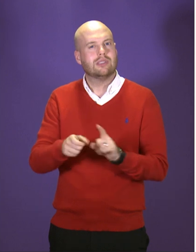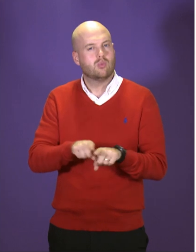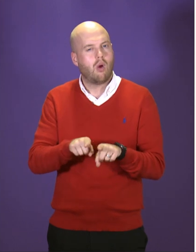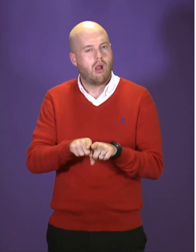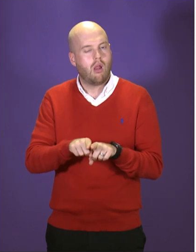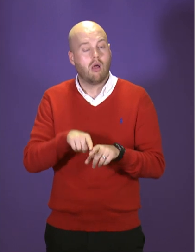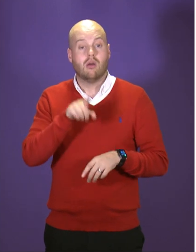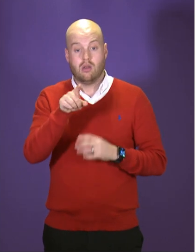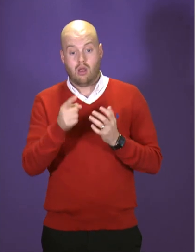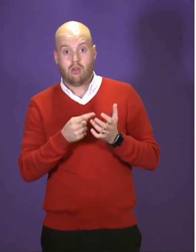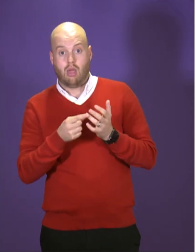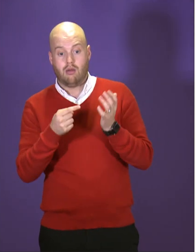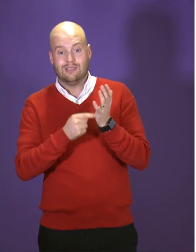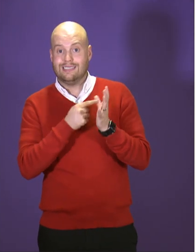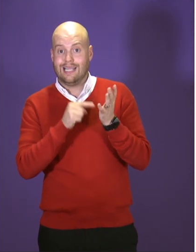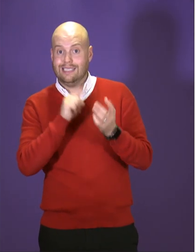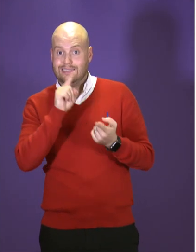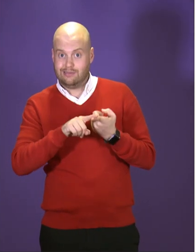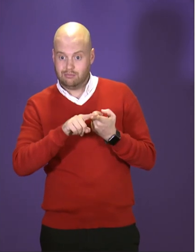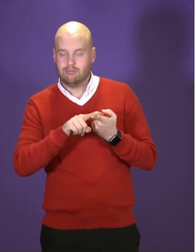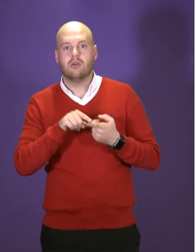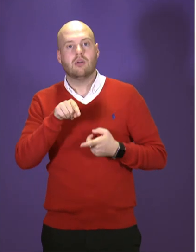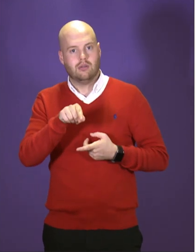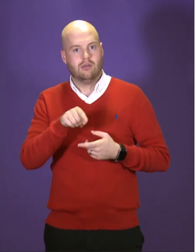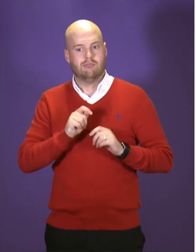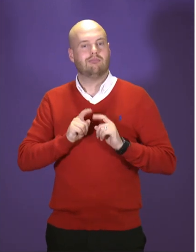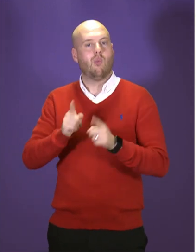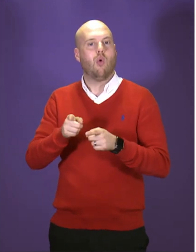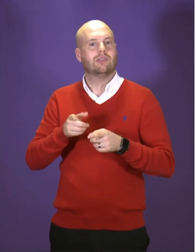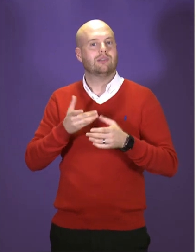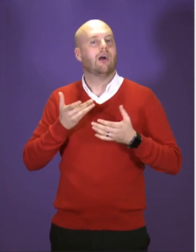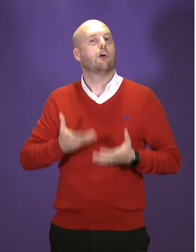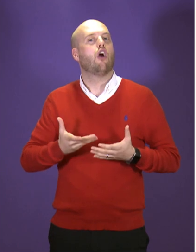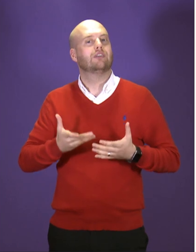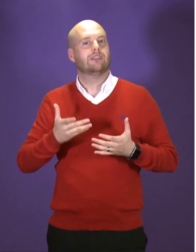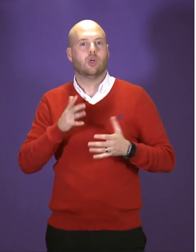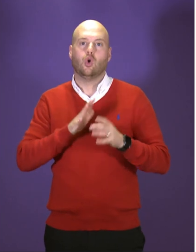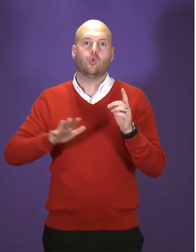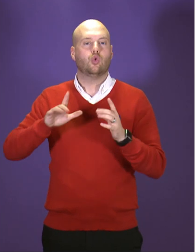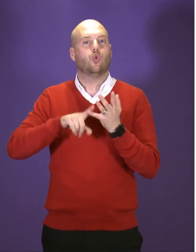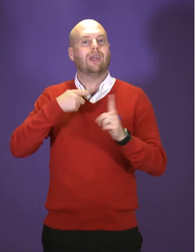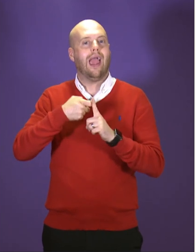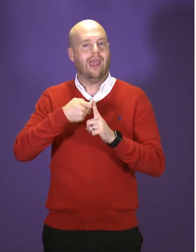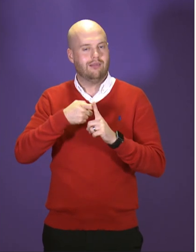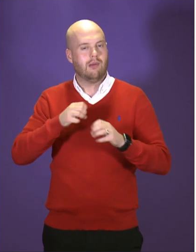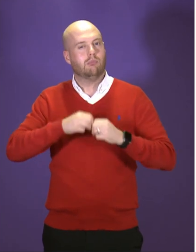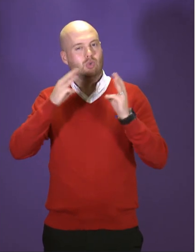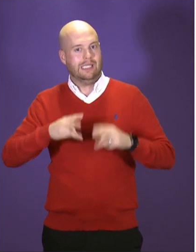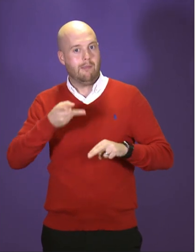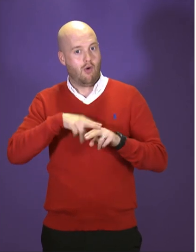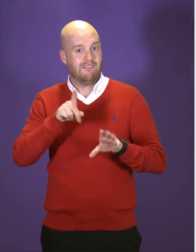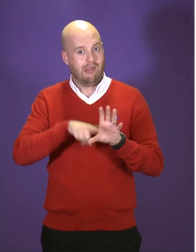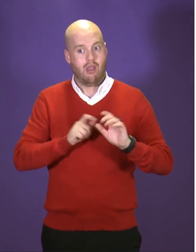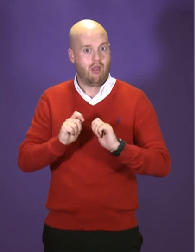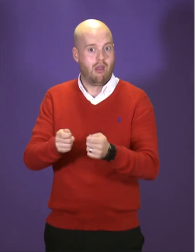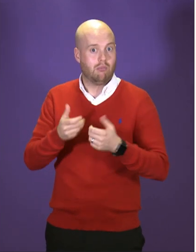Tate outpost, is currently UK's Museum of the Year. These are, of course, or have at their heart,